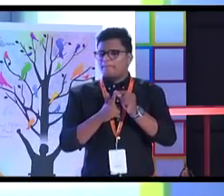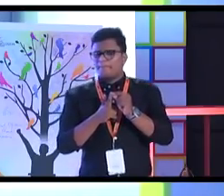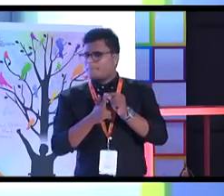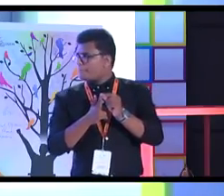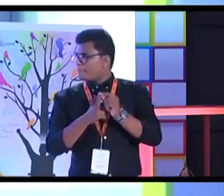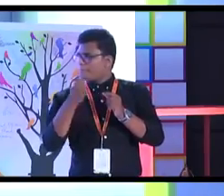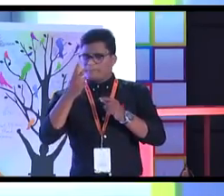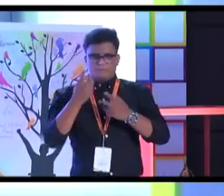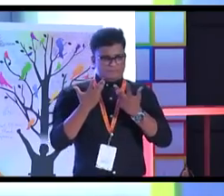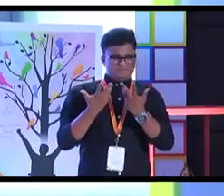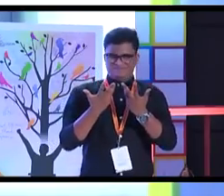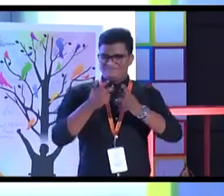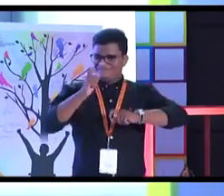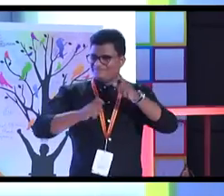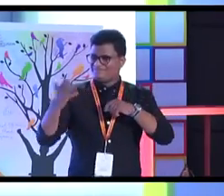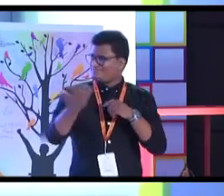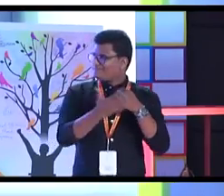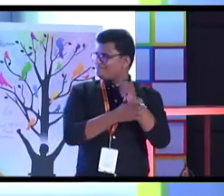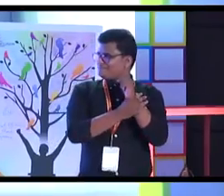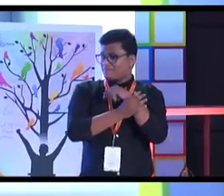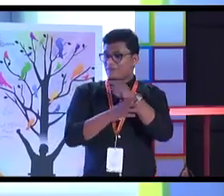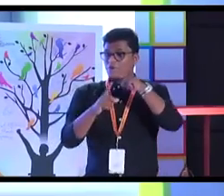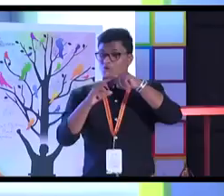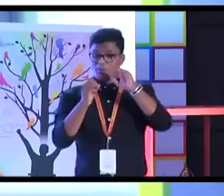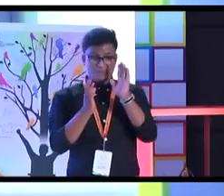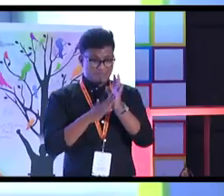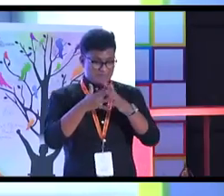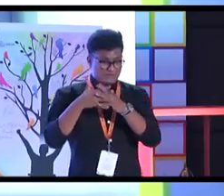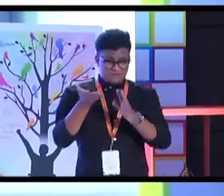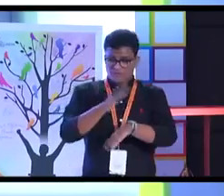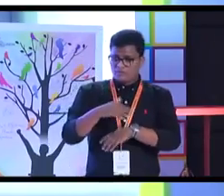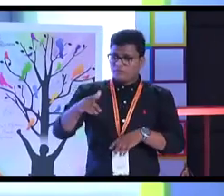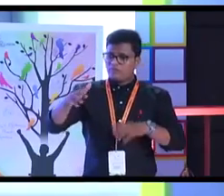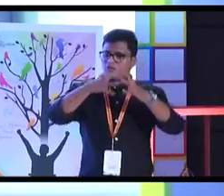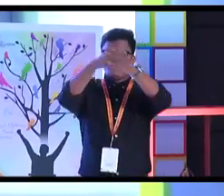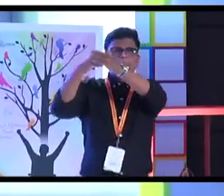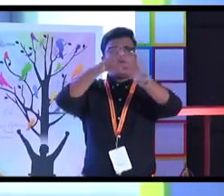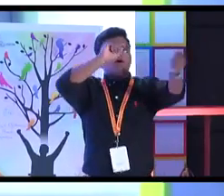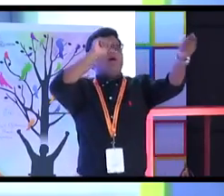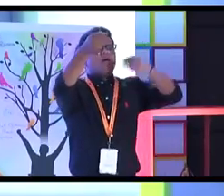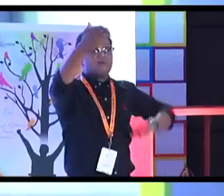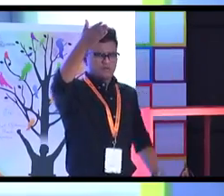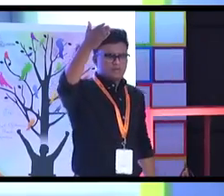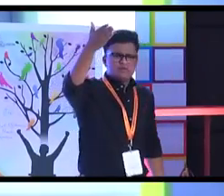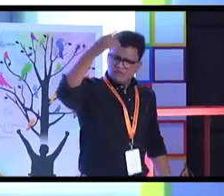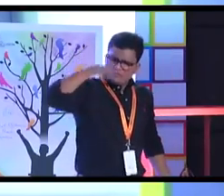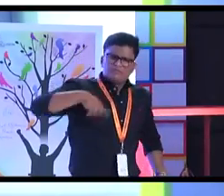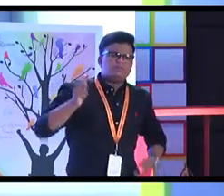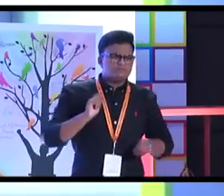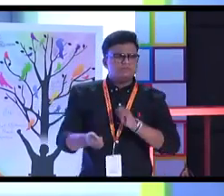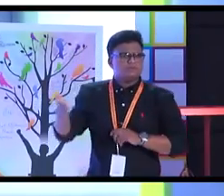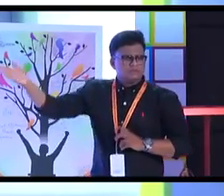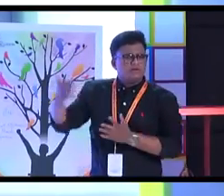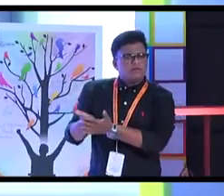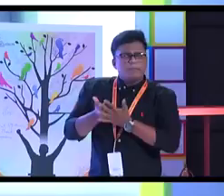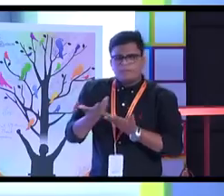to people like Tom Harkins, who changed America. So it is possible to change. And I'm a beneficiary, lived